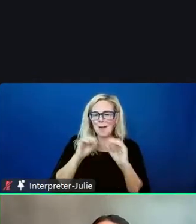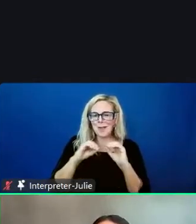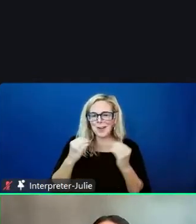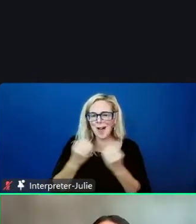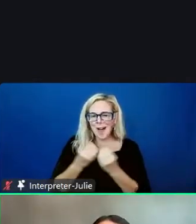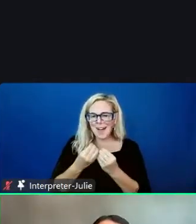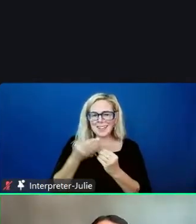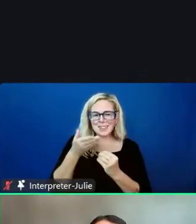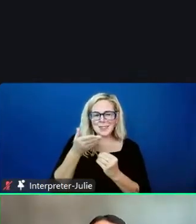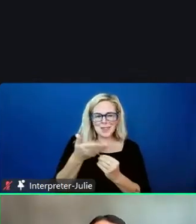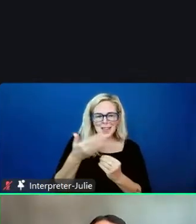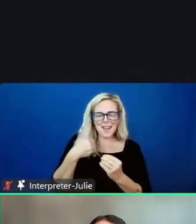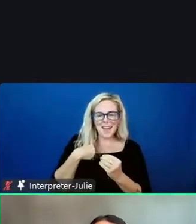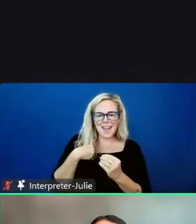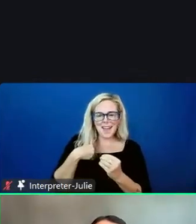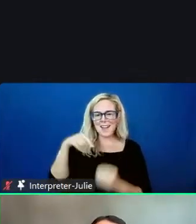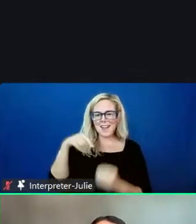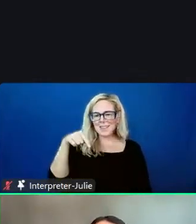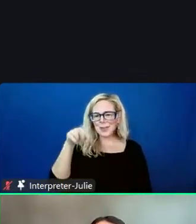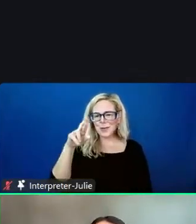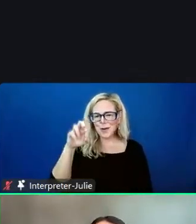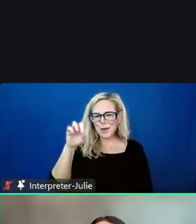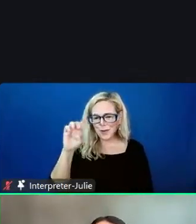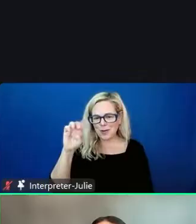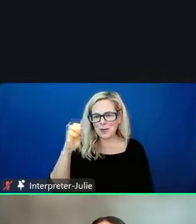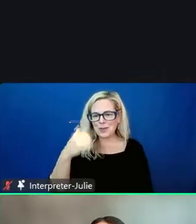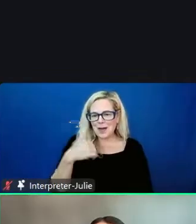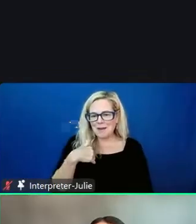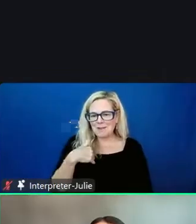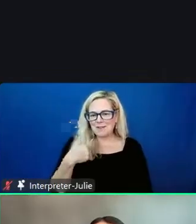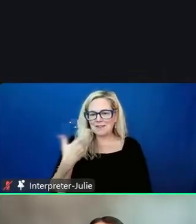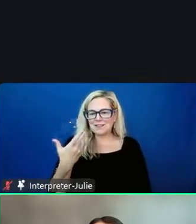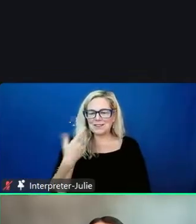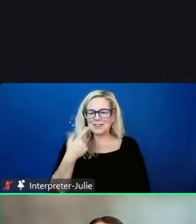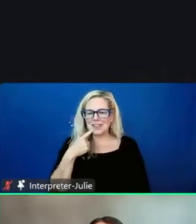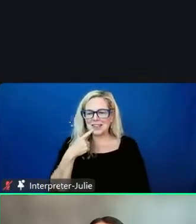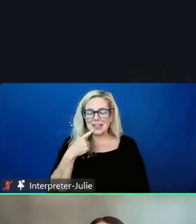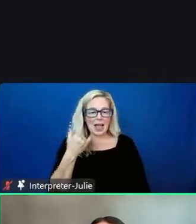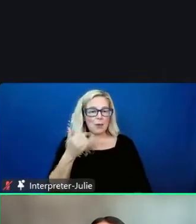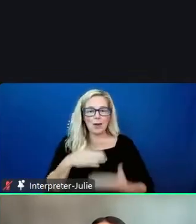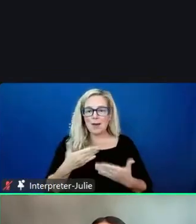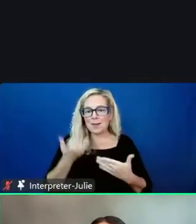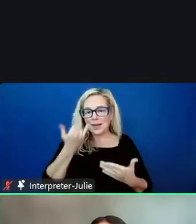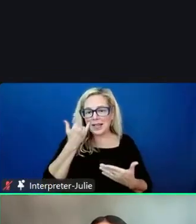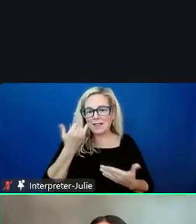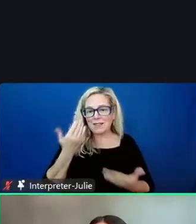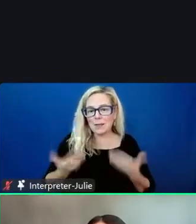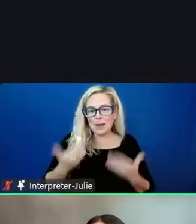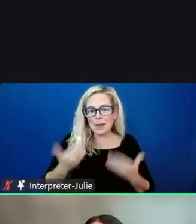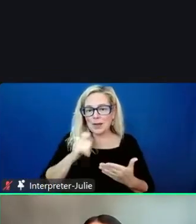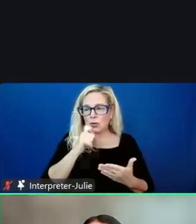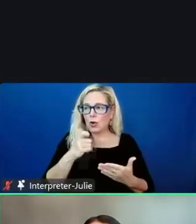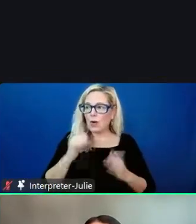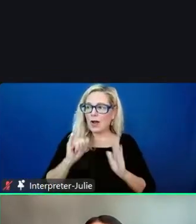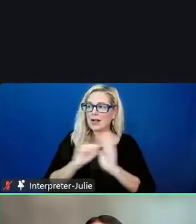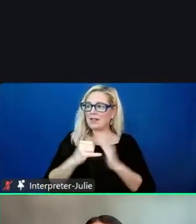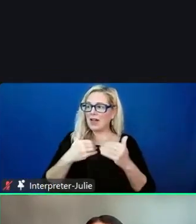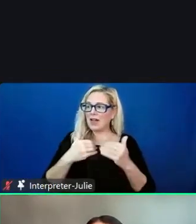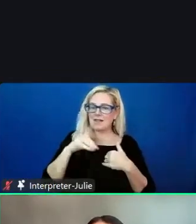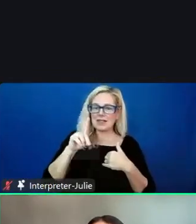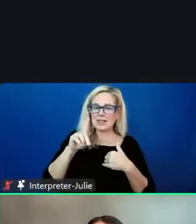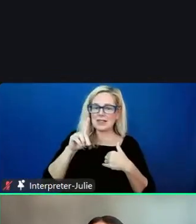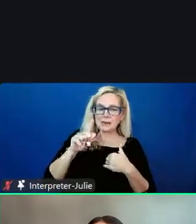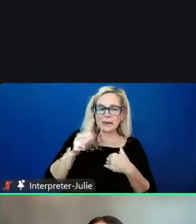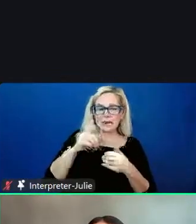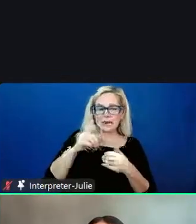also have our listserv, our GroupMe, and we're happy, even if you're not someone who identifies as having a disability or a chronic